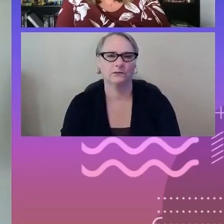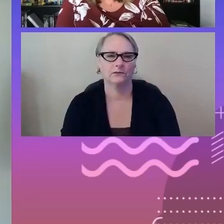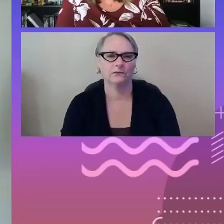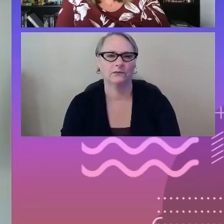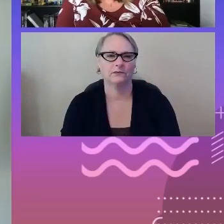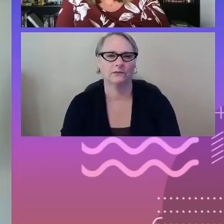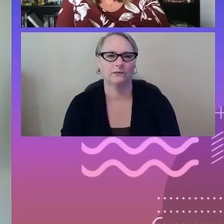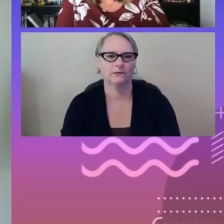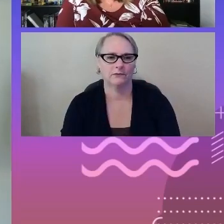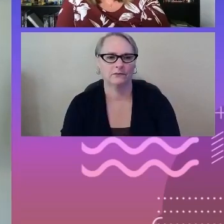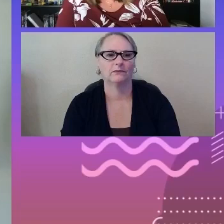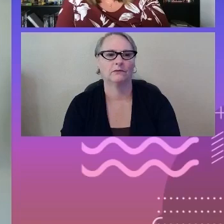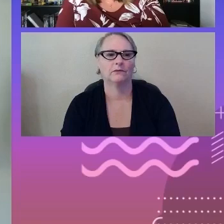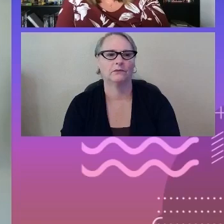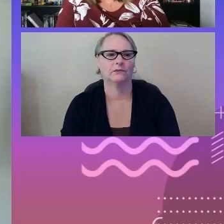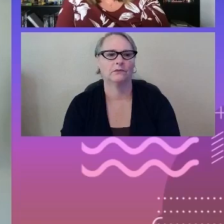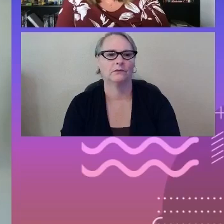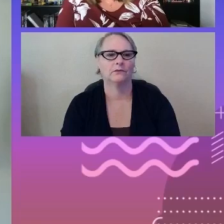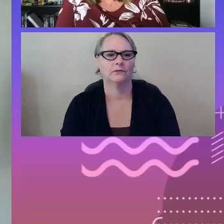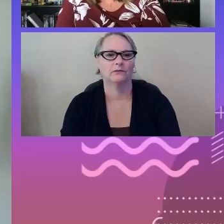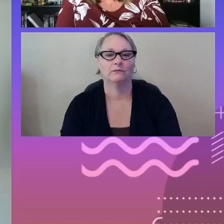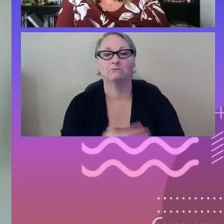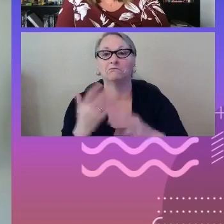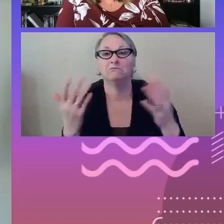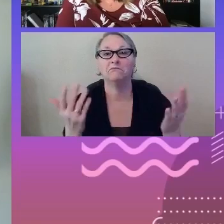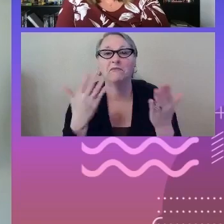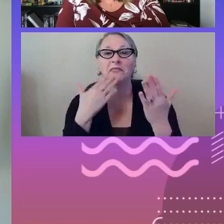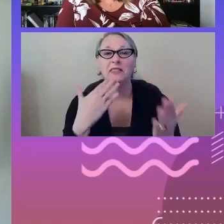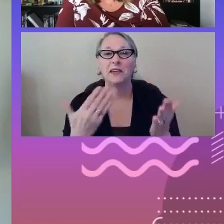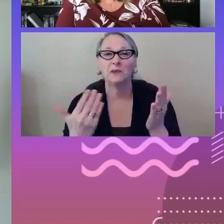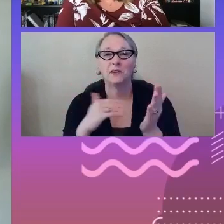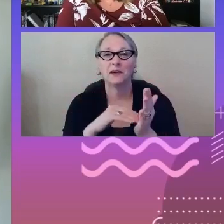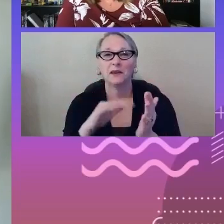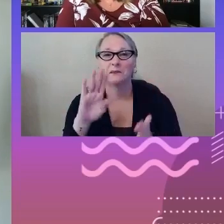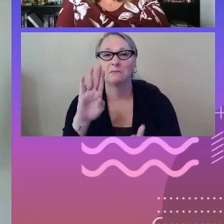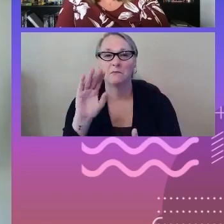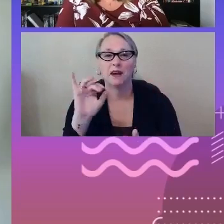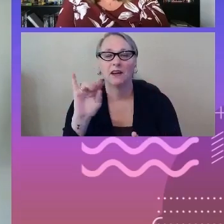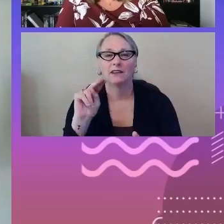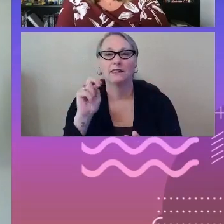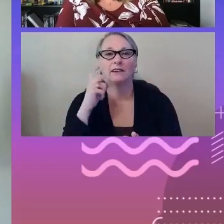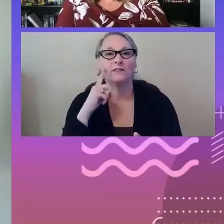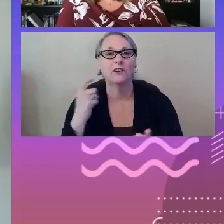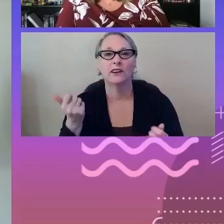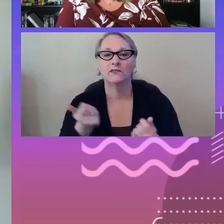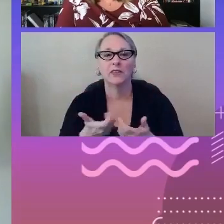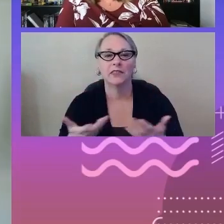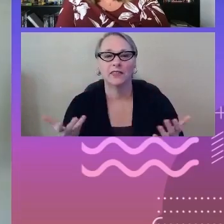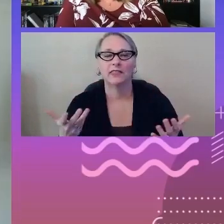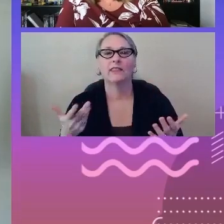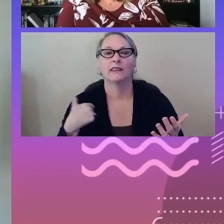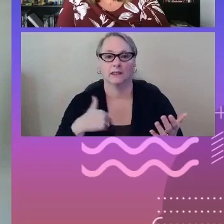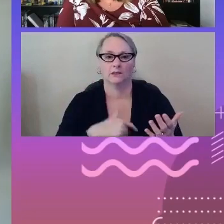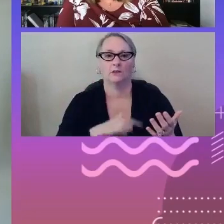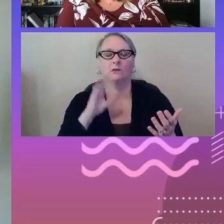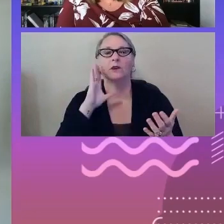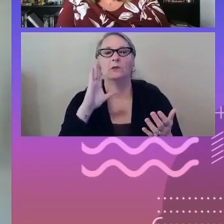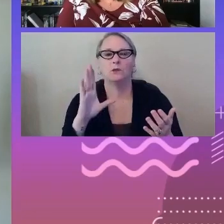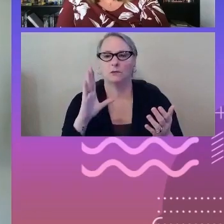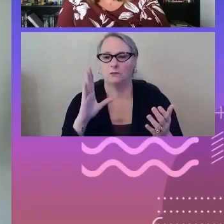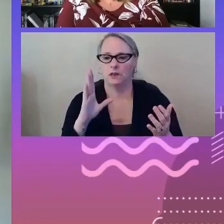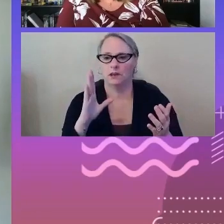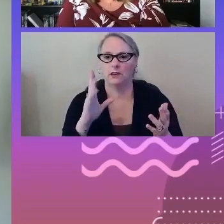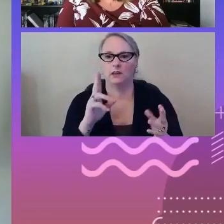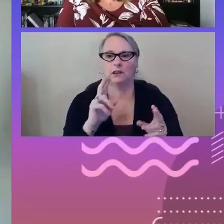Yep. So we want to thank you again, Bonnie, for everything. And we will be moving now to